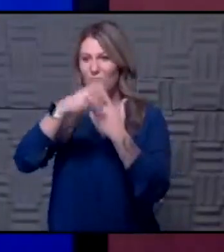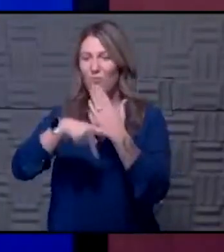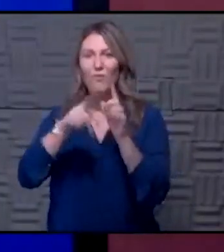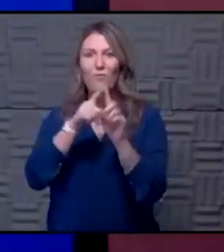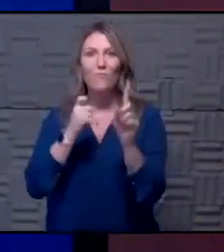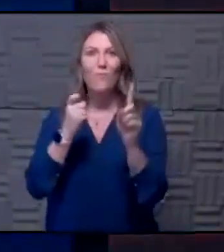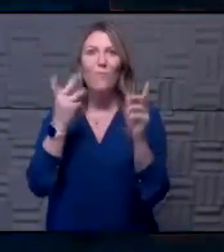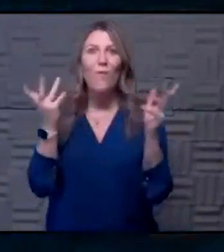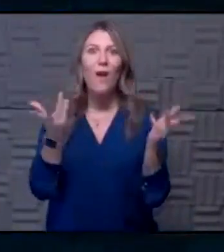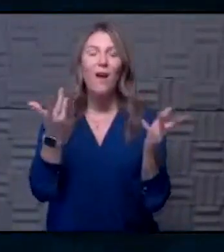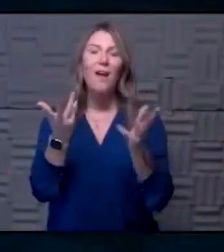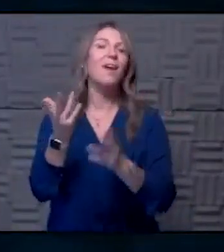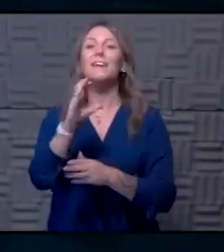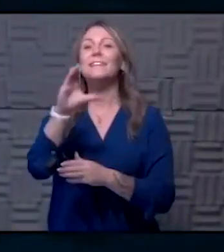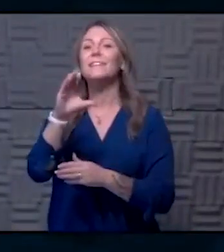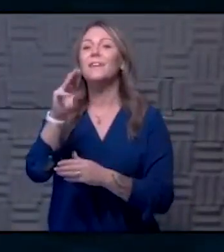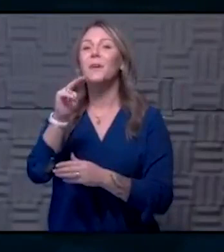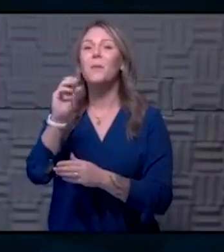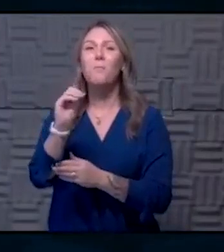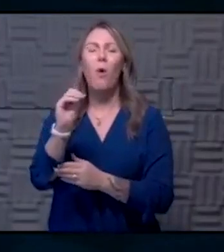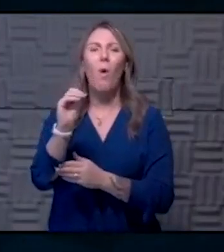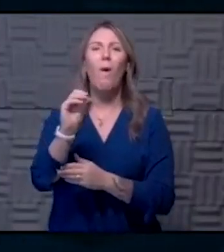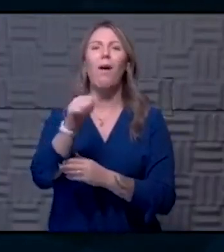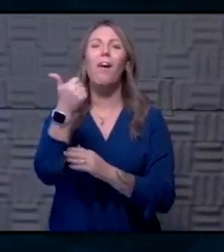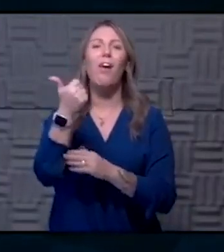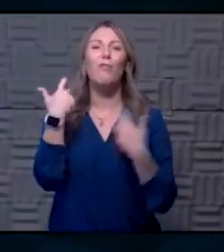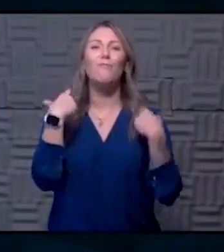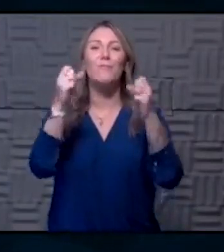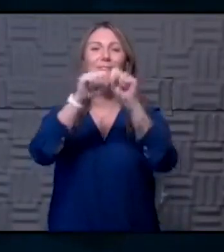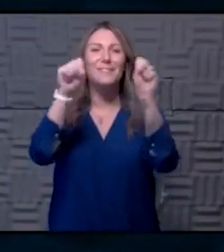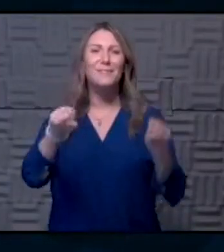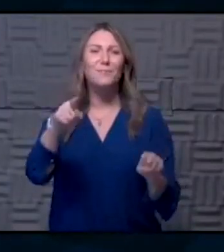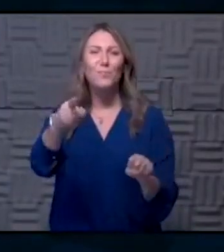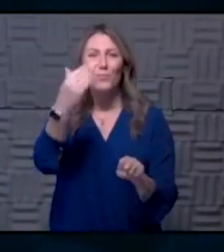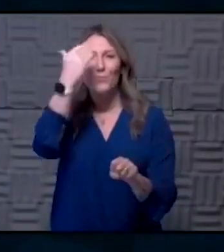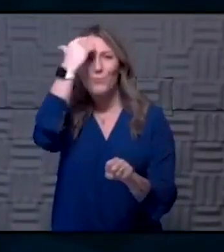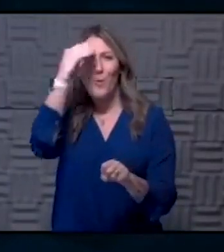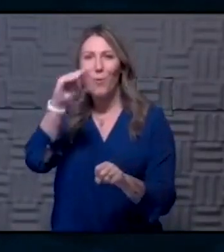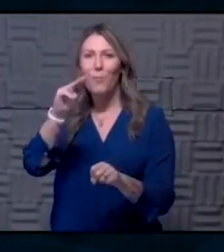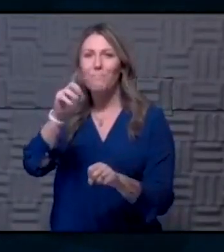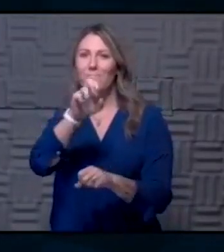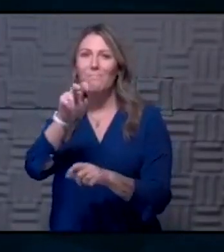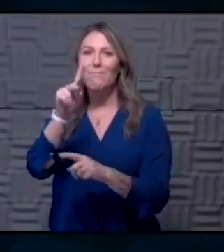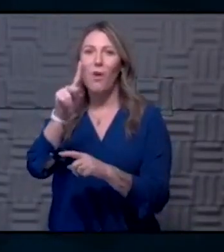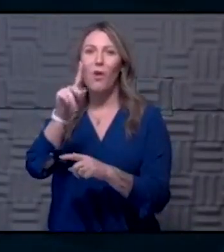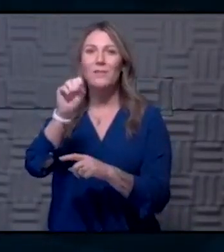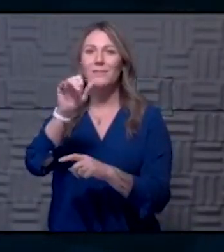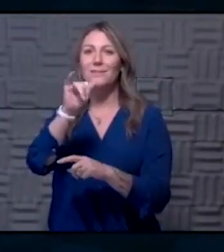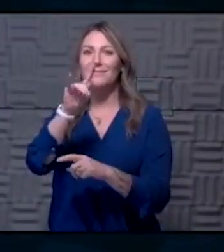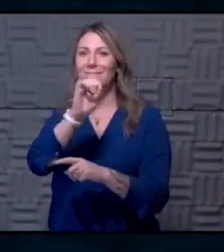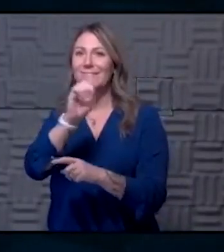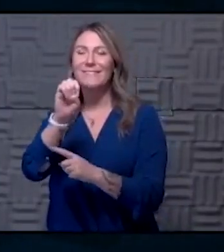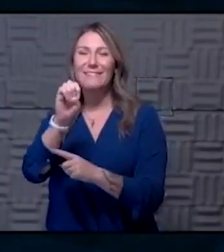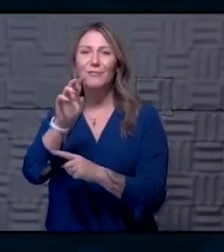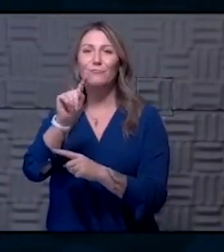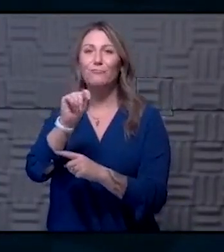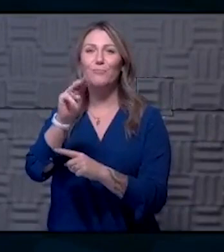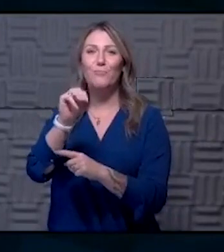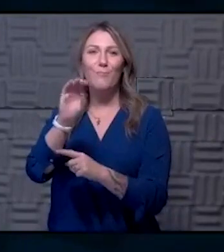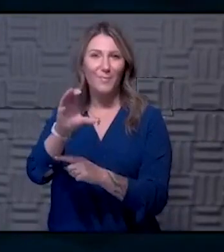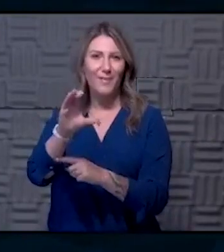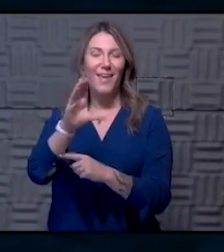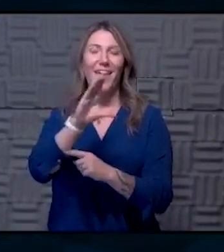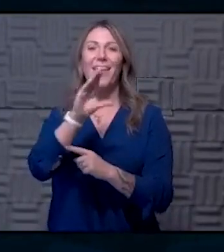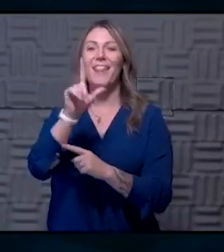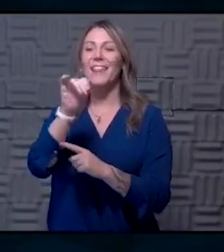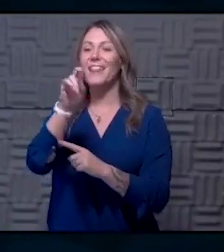from several other health systems with us. They've been with us before. You'll know them. Mark Steele over at Truman Medical Center, Larry Botts from